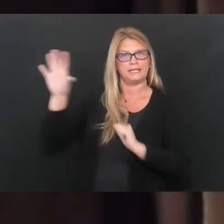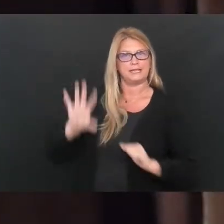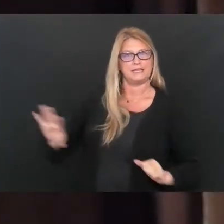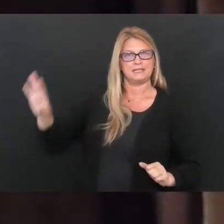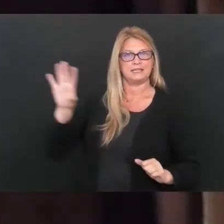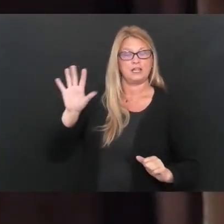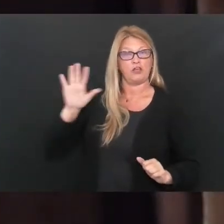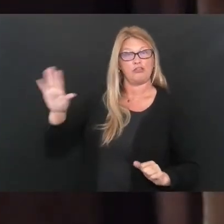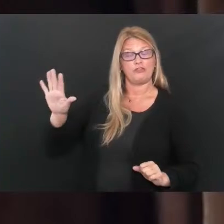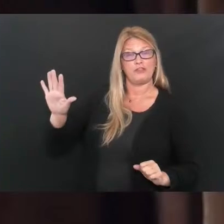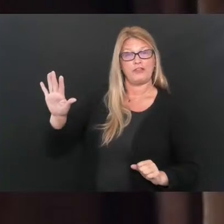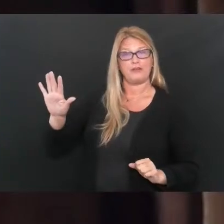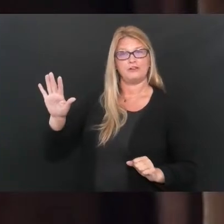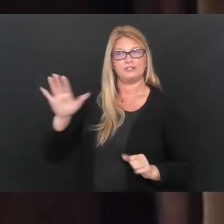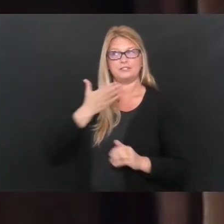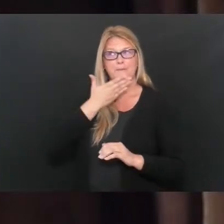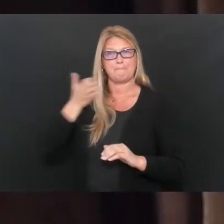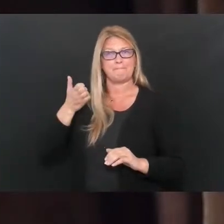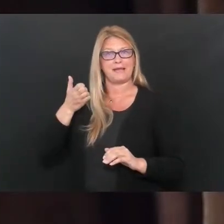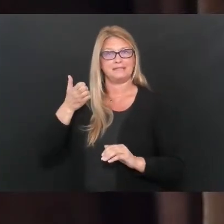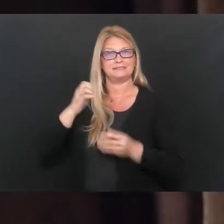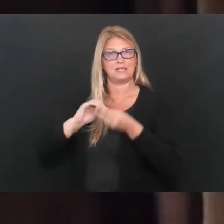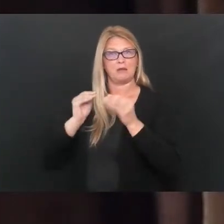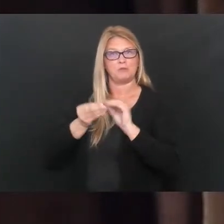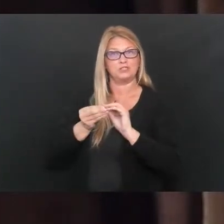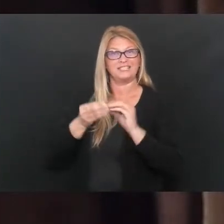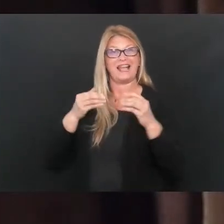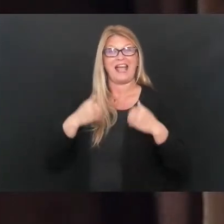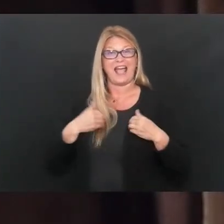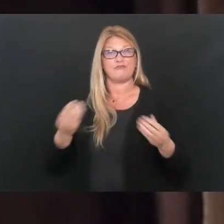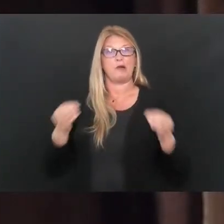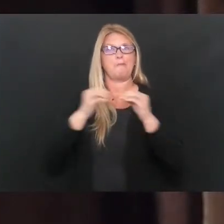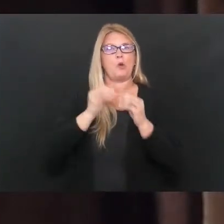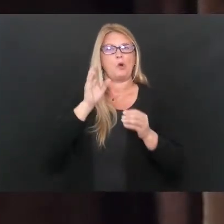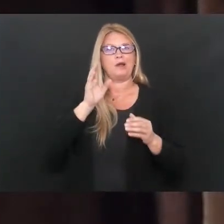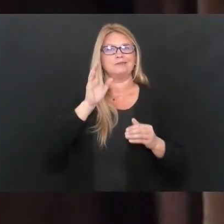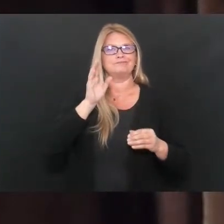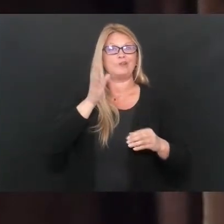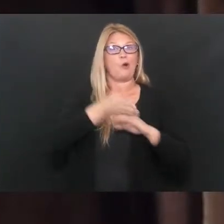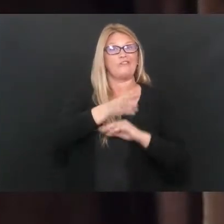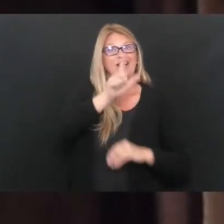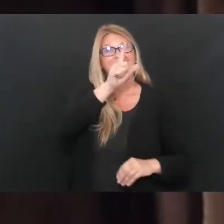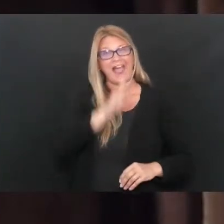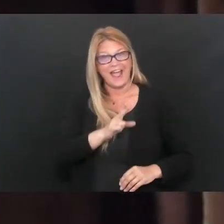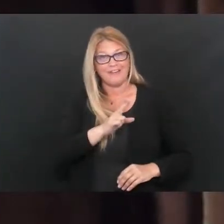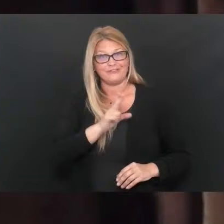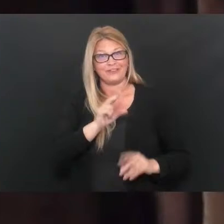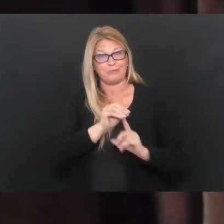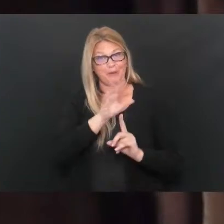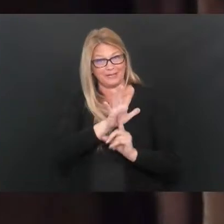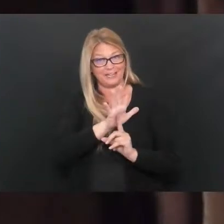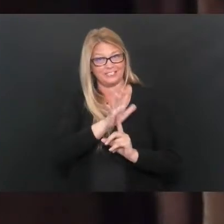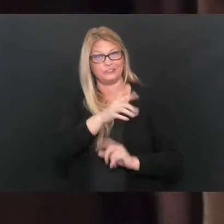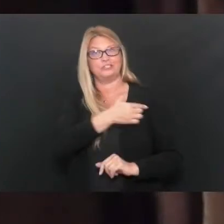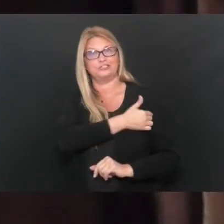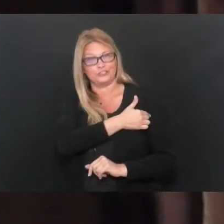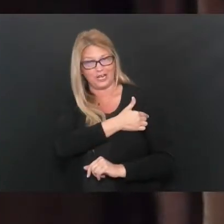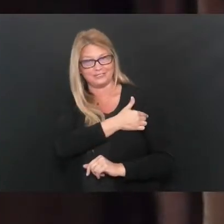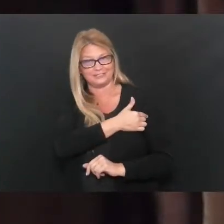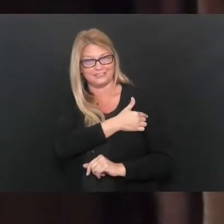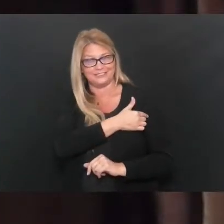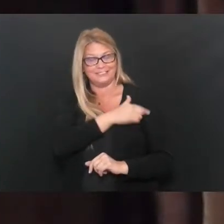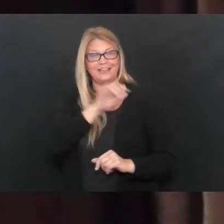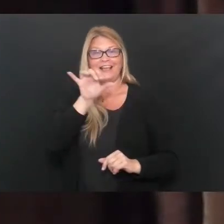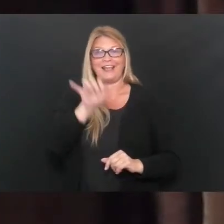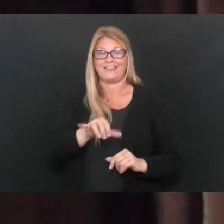the countries that are doing the best have at least half of their population vaccinated with at least one shot in arm, which